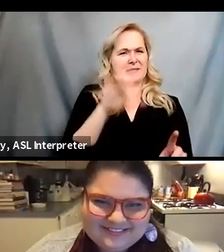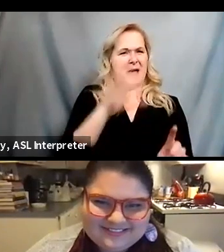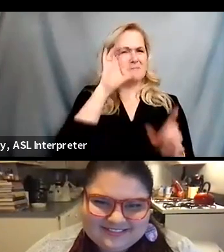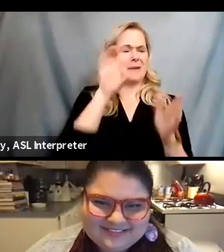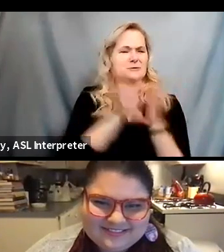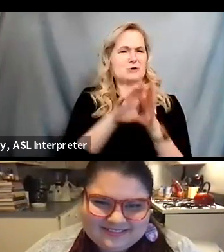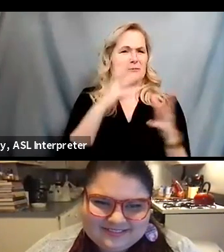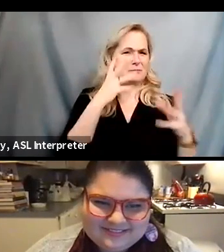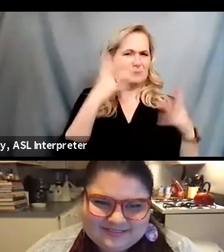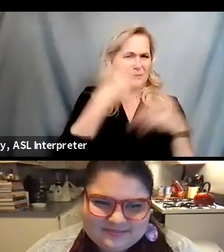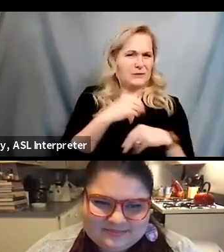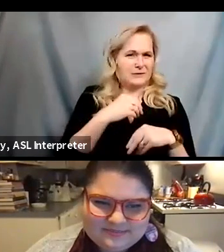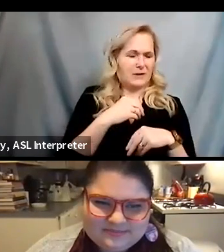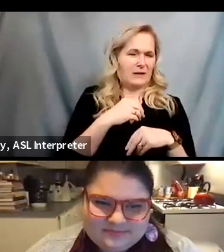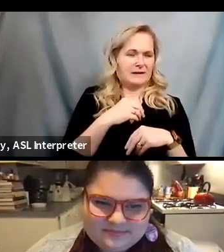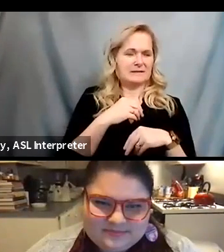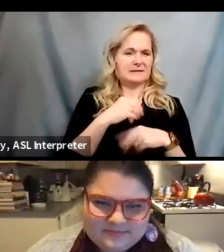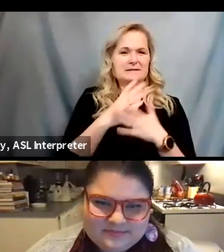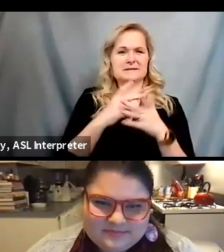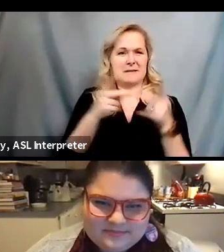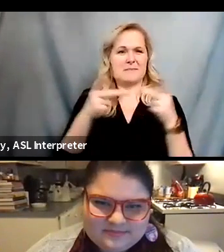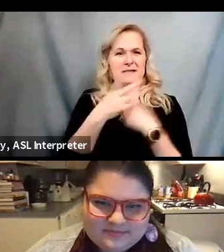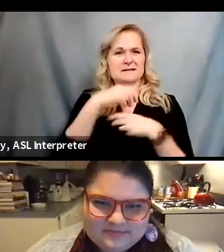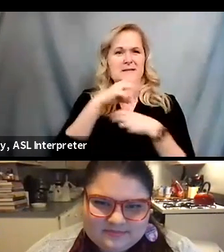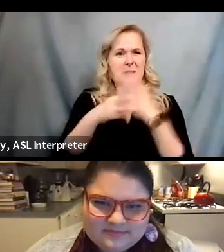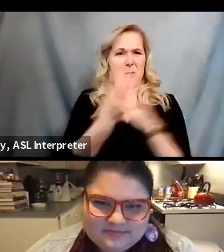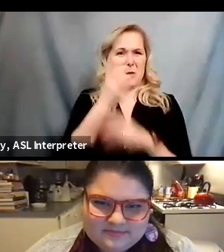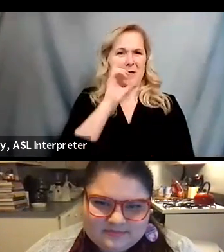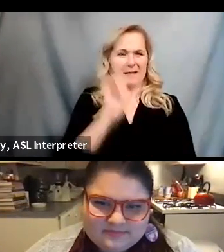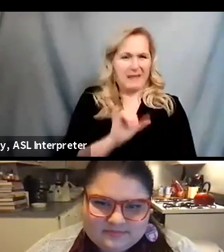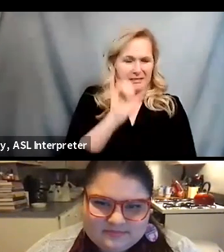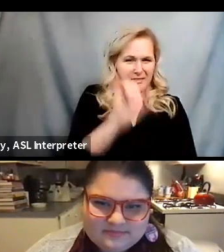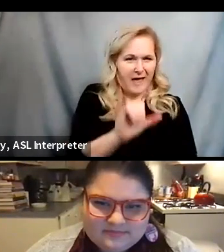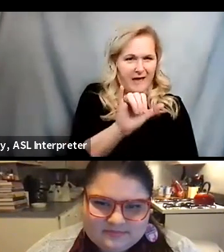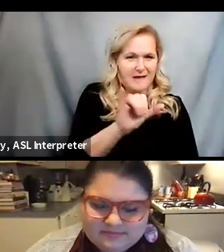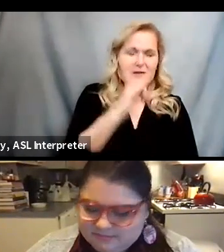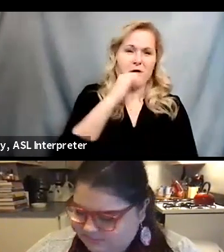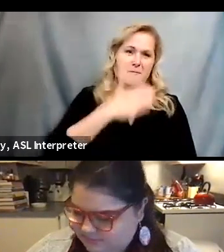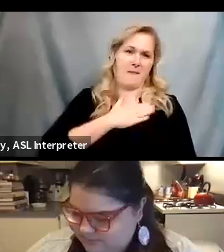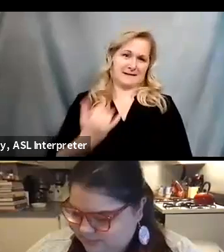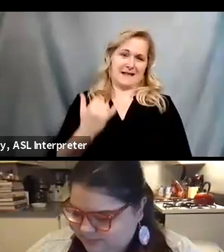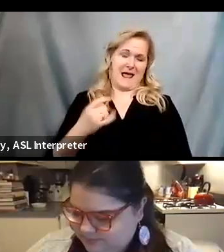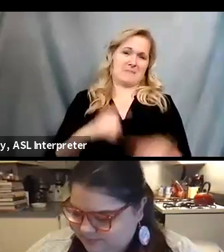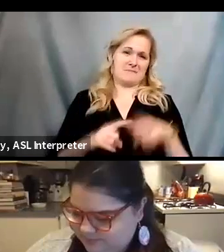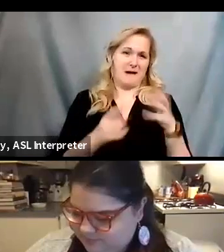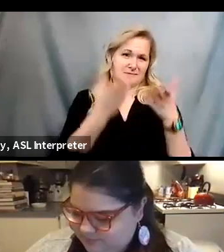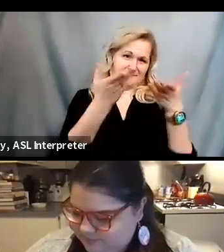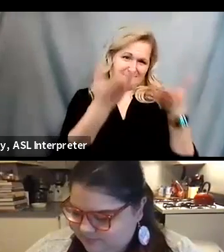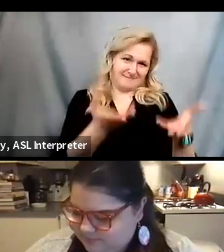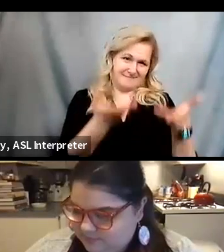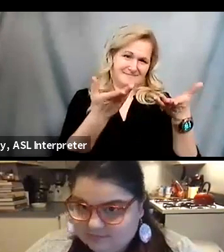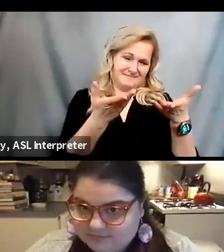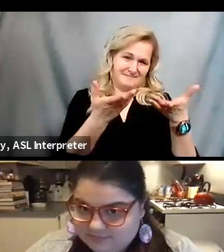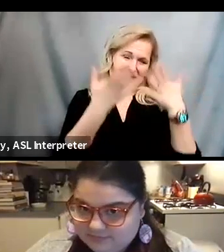It's nice to know that there are places in the world that look like that. No, it's not mine today,